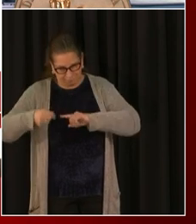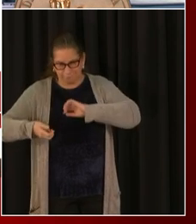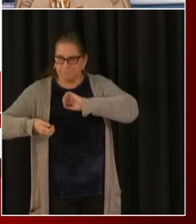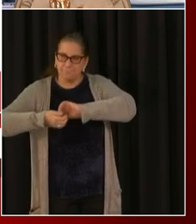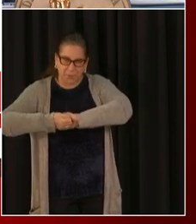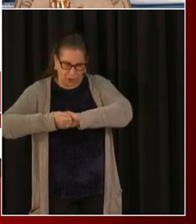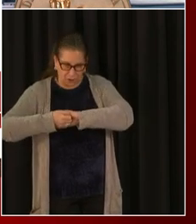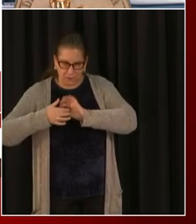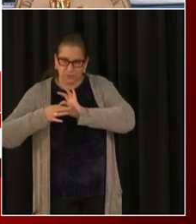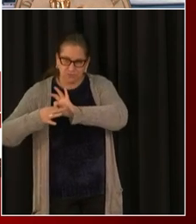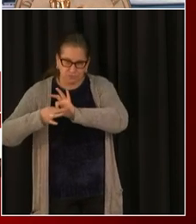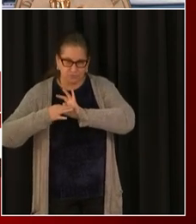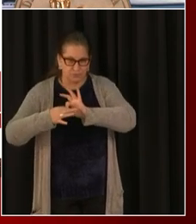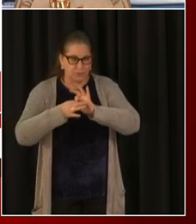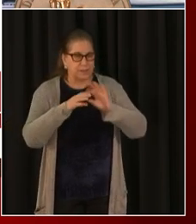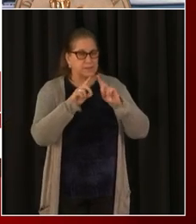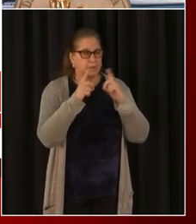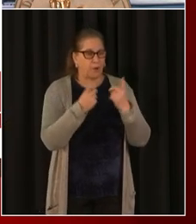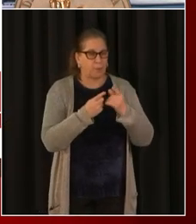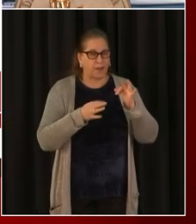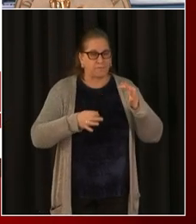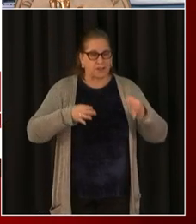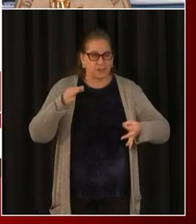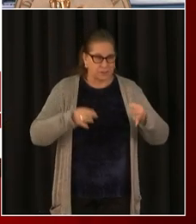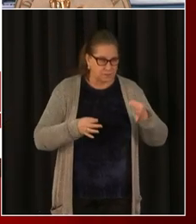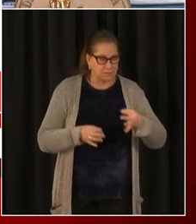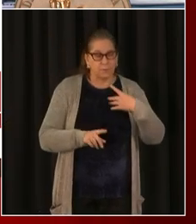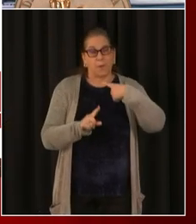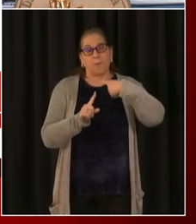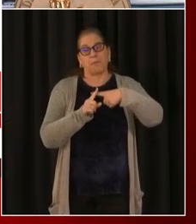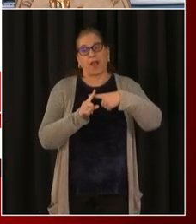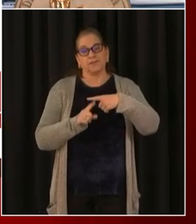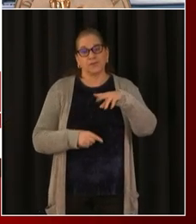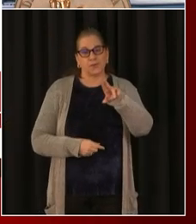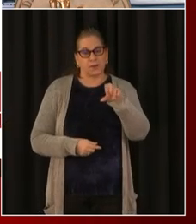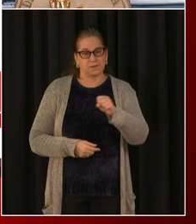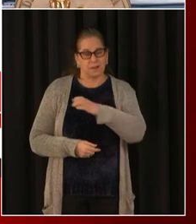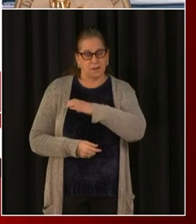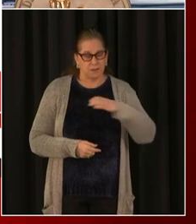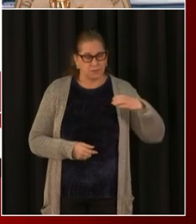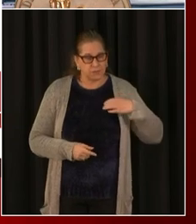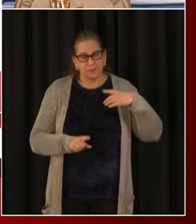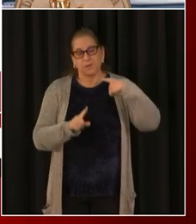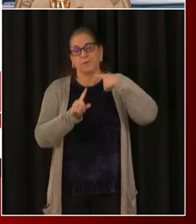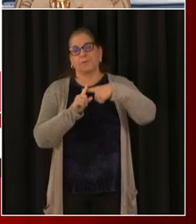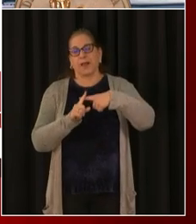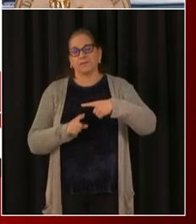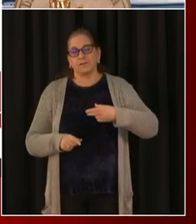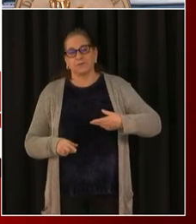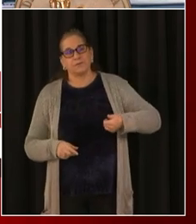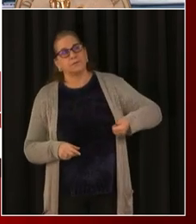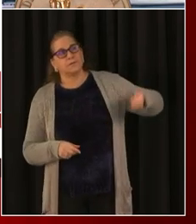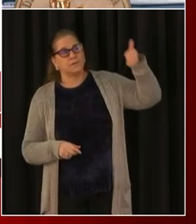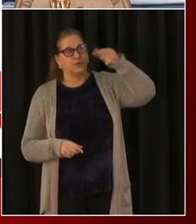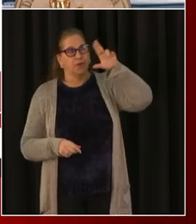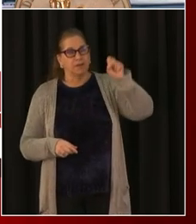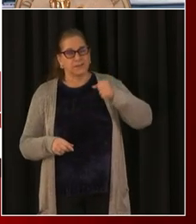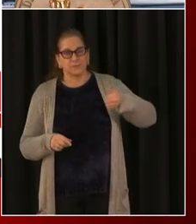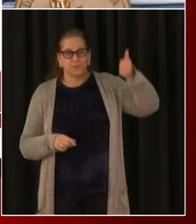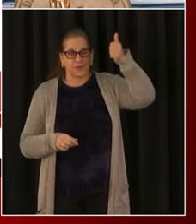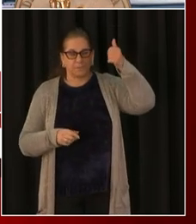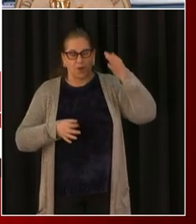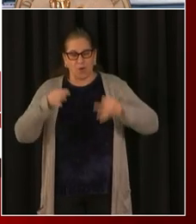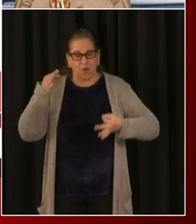States Congress, and the United States Supreme Court to establish a security and federal force deployment